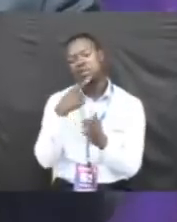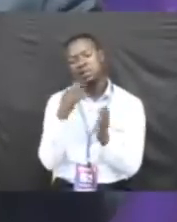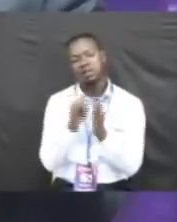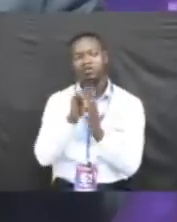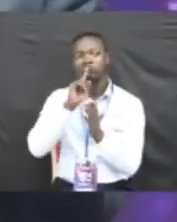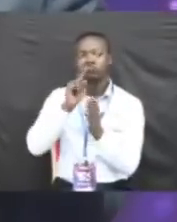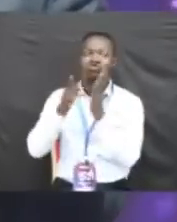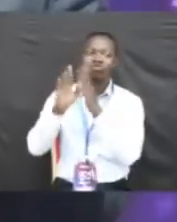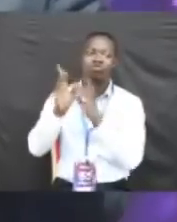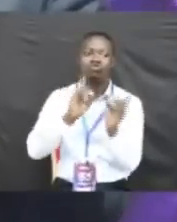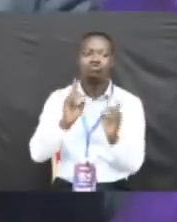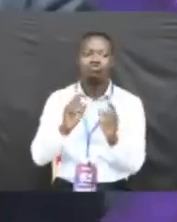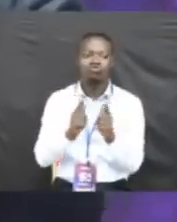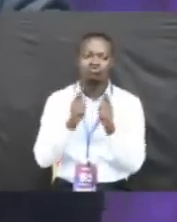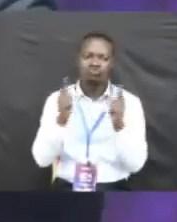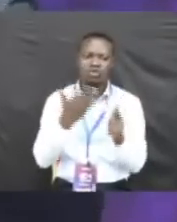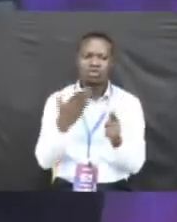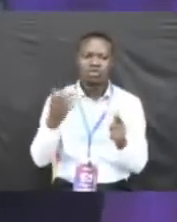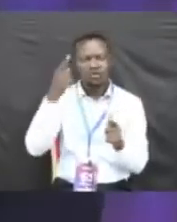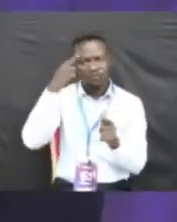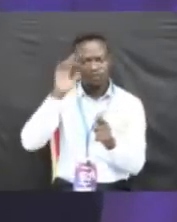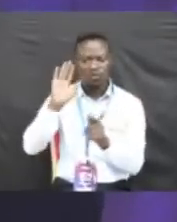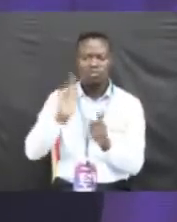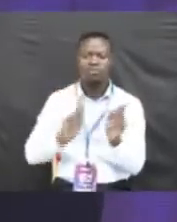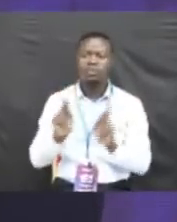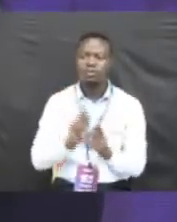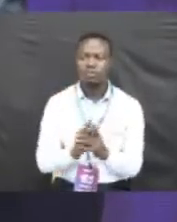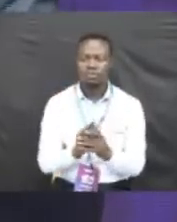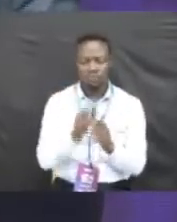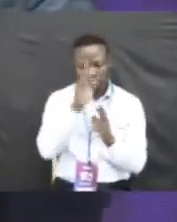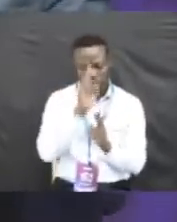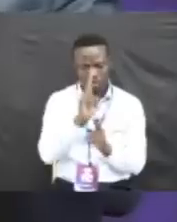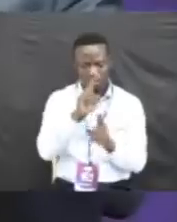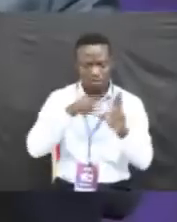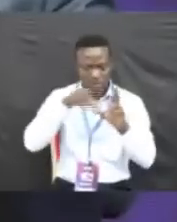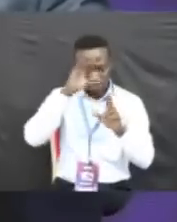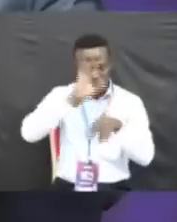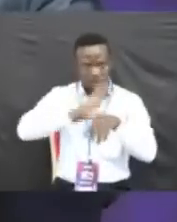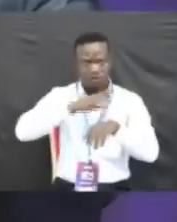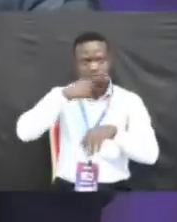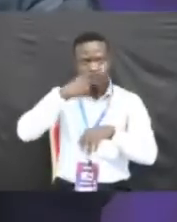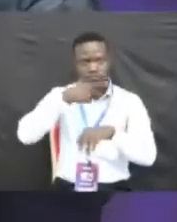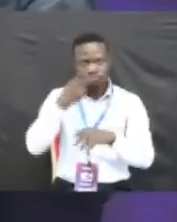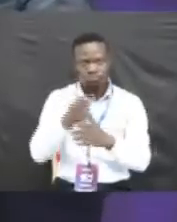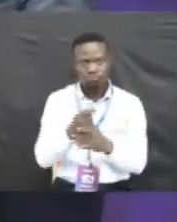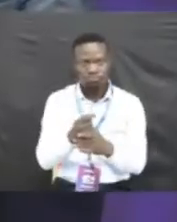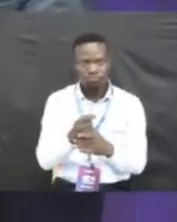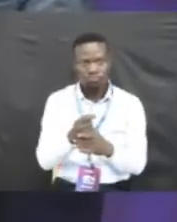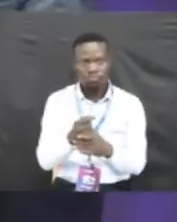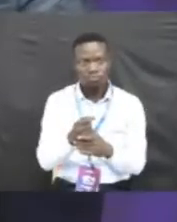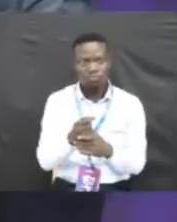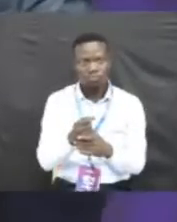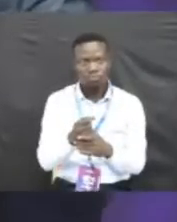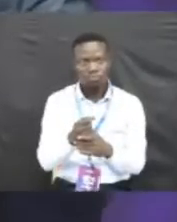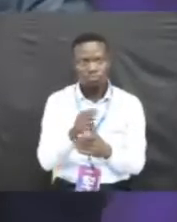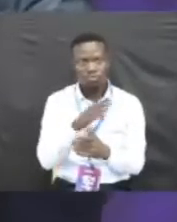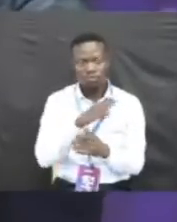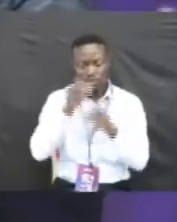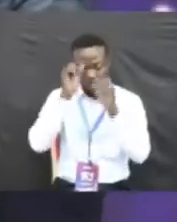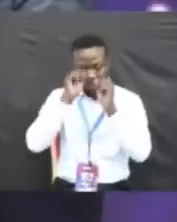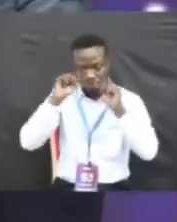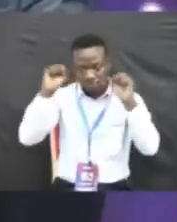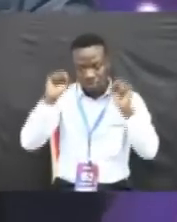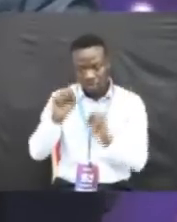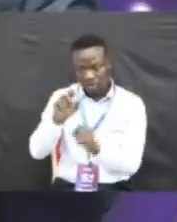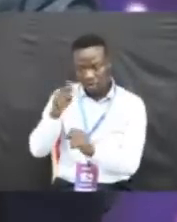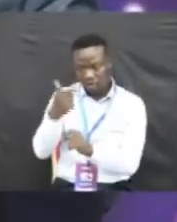is doing great things with his people. Honorable Chairman of the Church of Pentecost and President of the